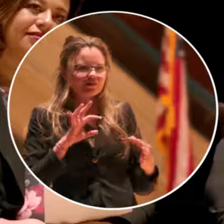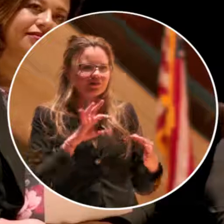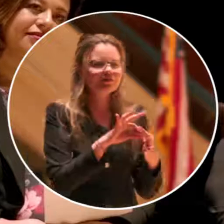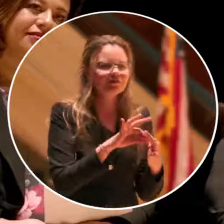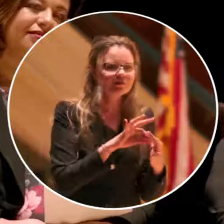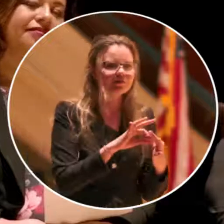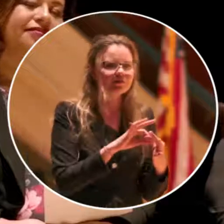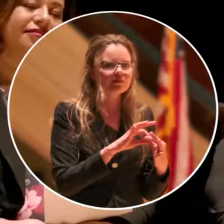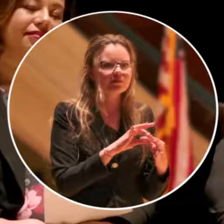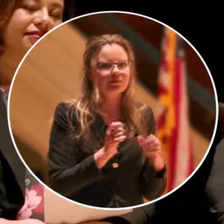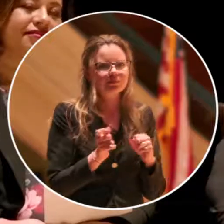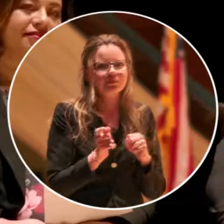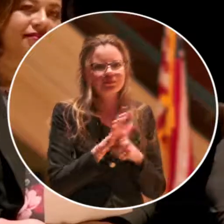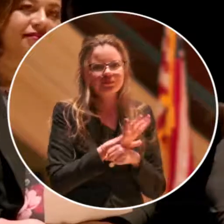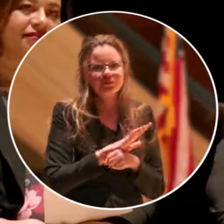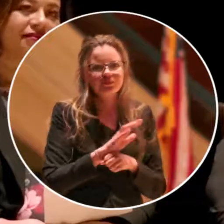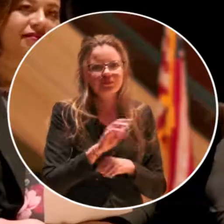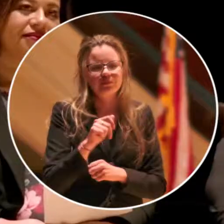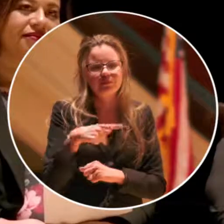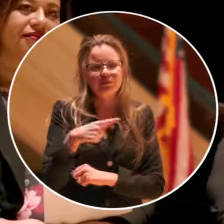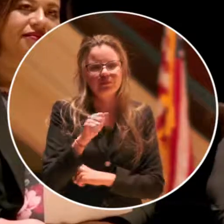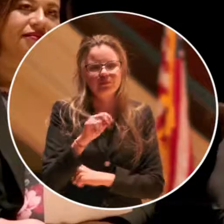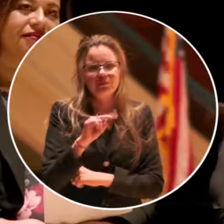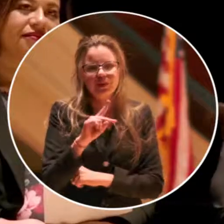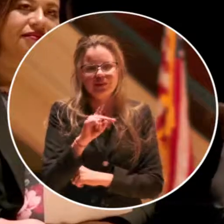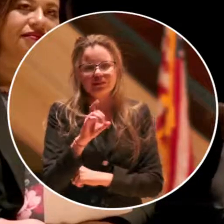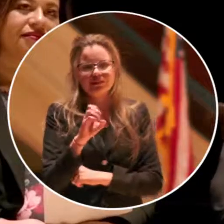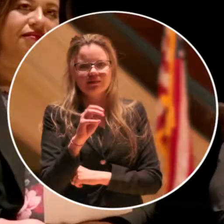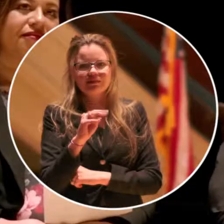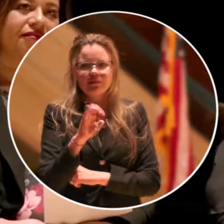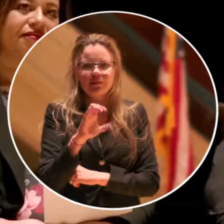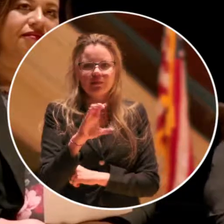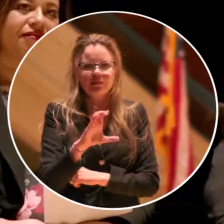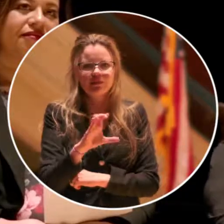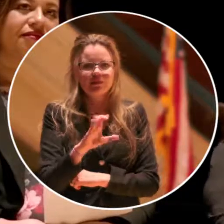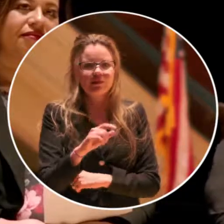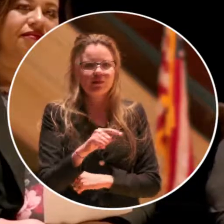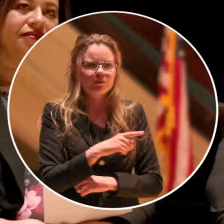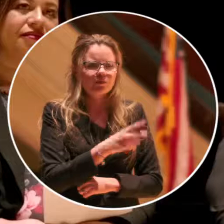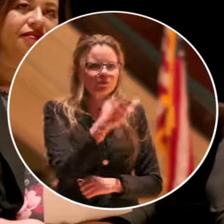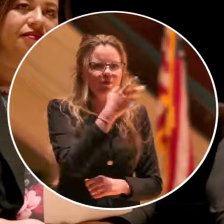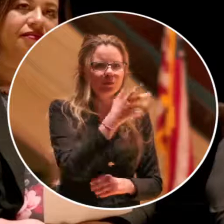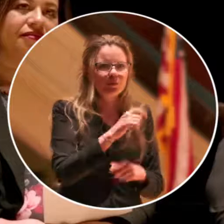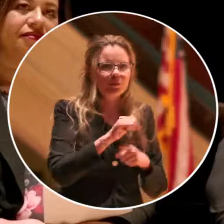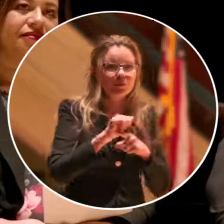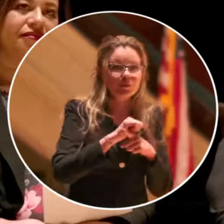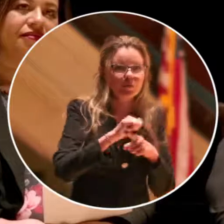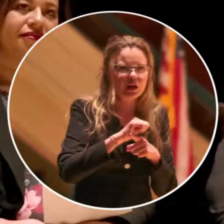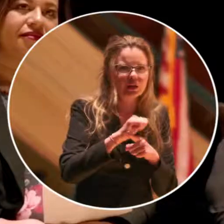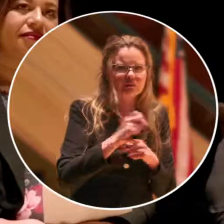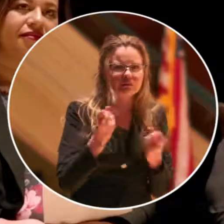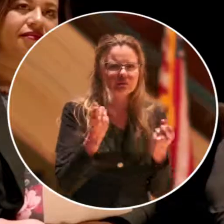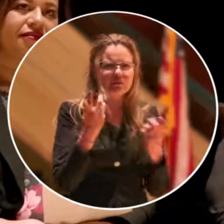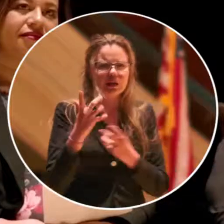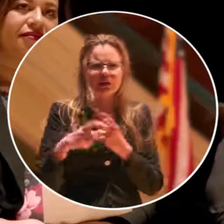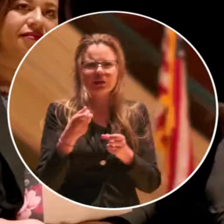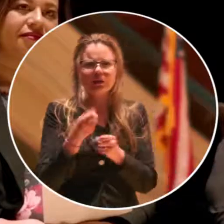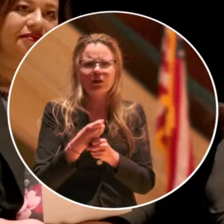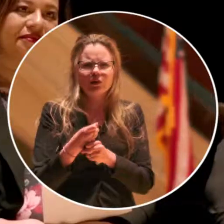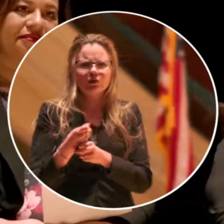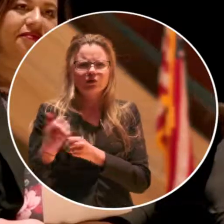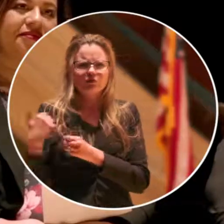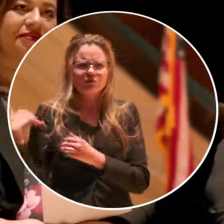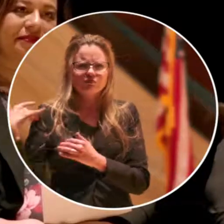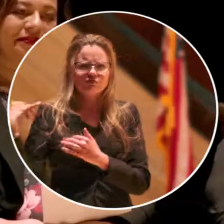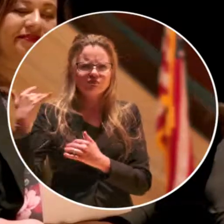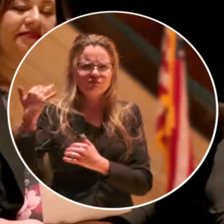pandemic. Grandma had practiced for decades what the CDC has only lately advised. She never